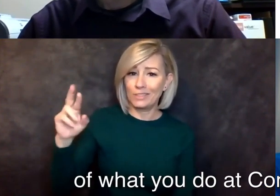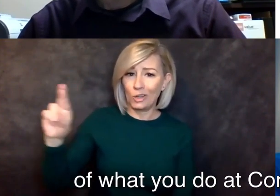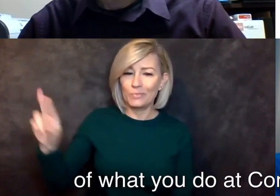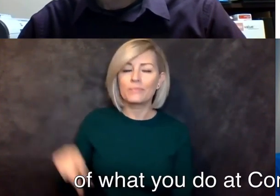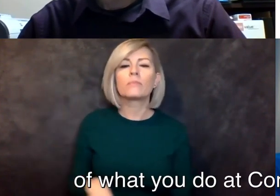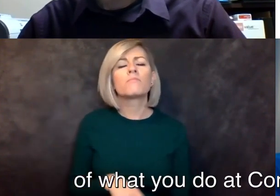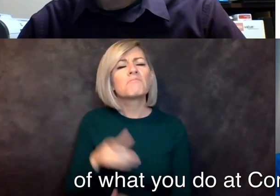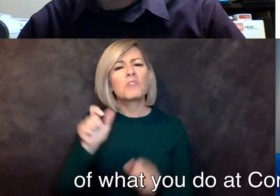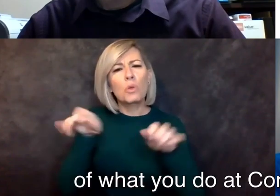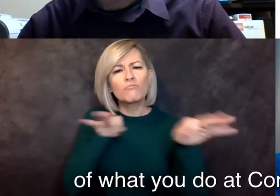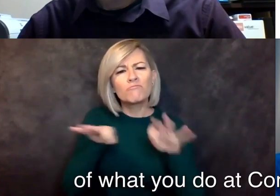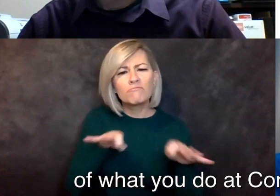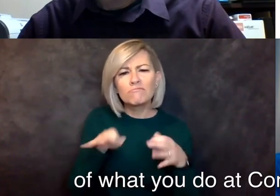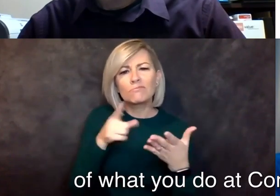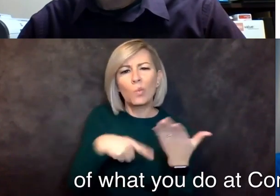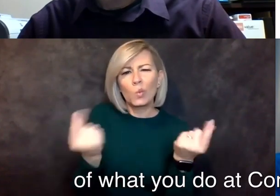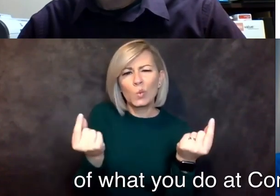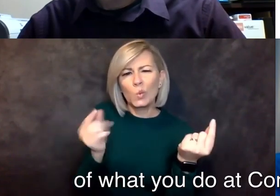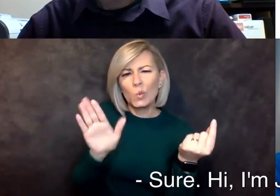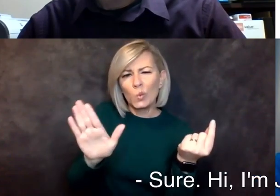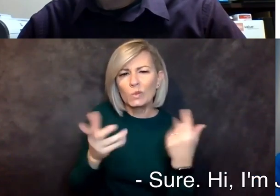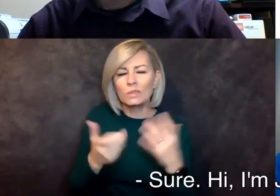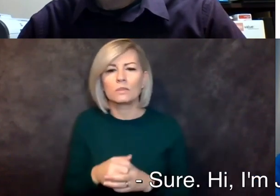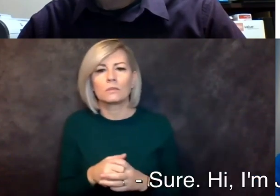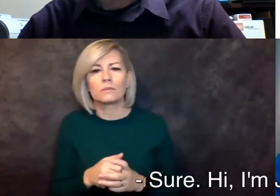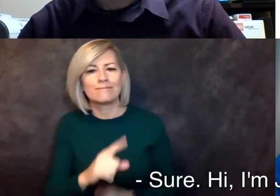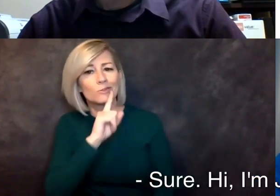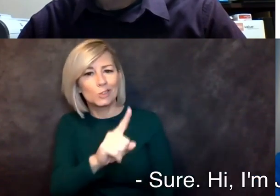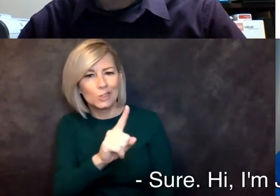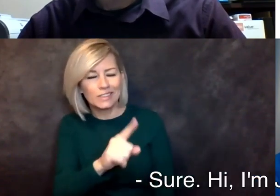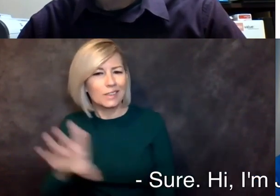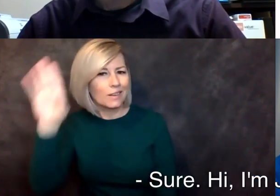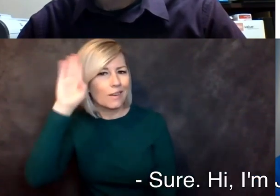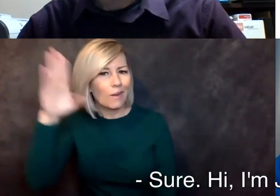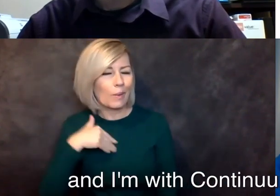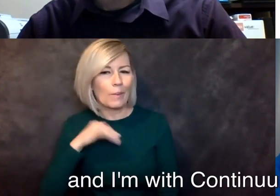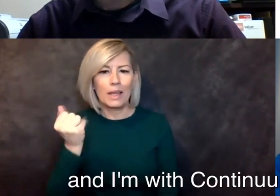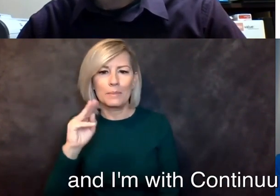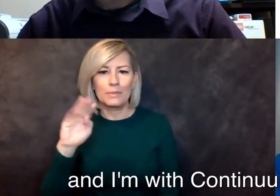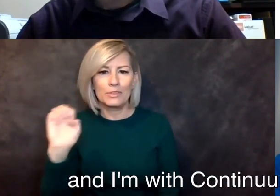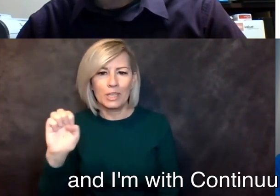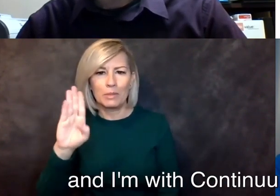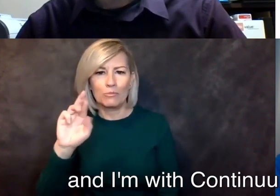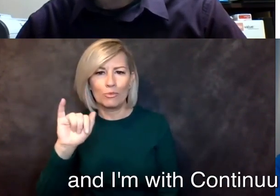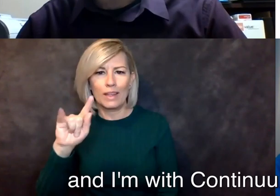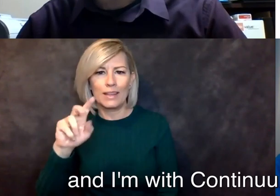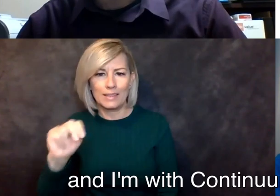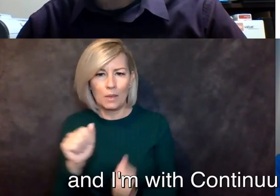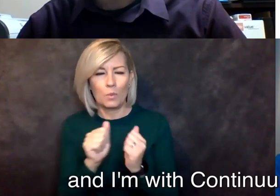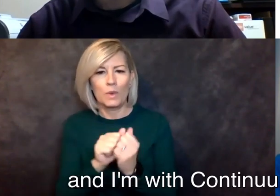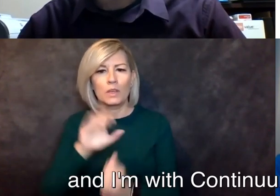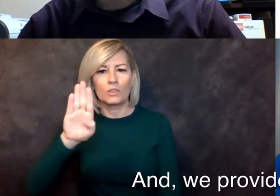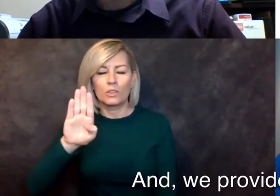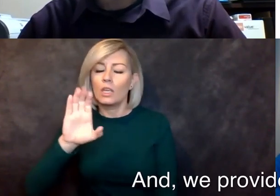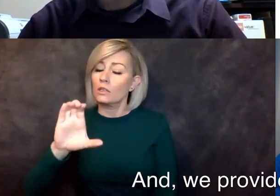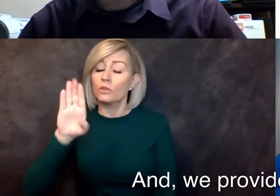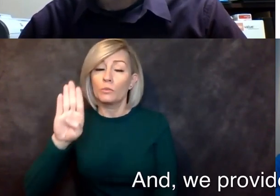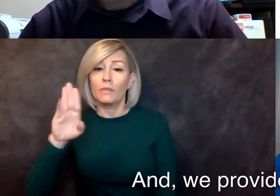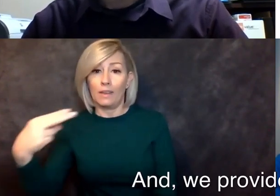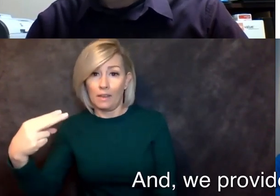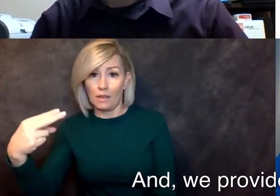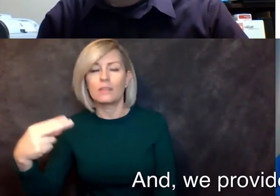of what you do at Continuum Behavioral Health? Sure. Hi, I'm Jamie Brayton, and I'm with Continuum Behavioral Health, and